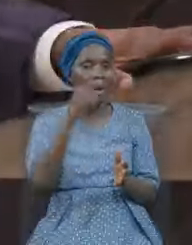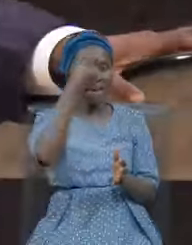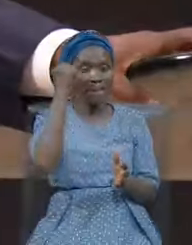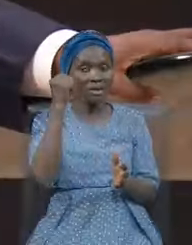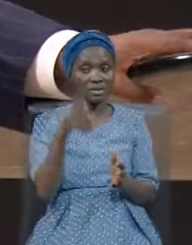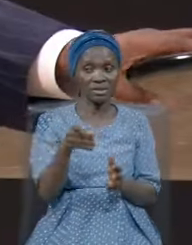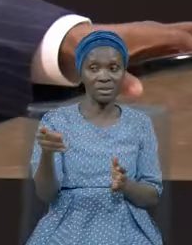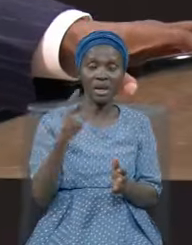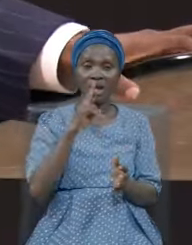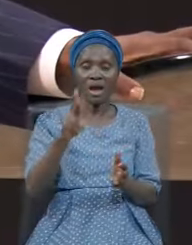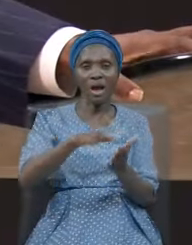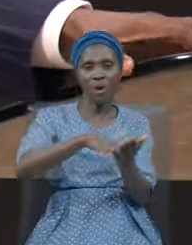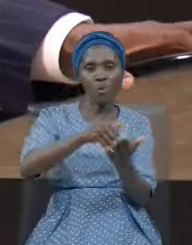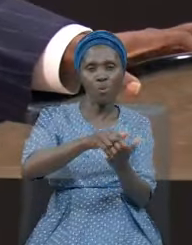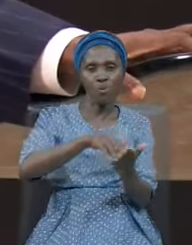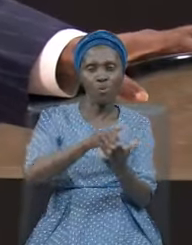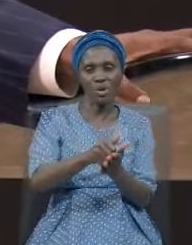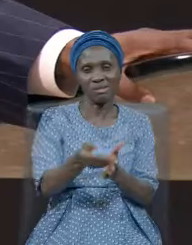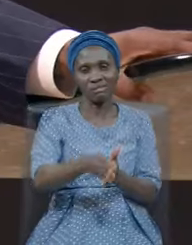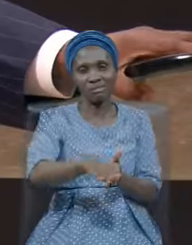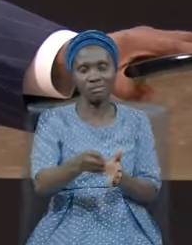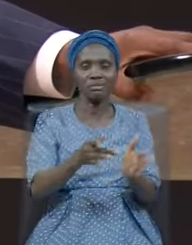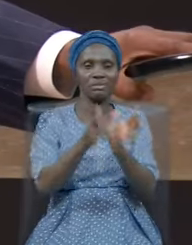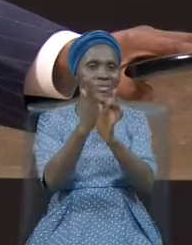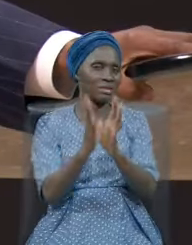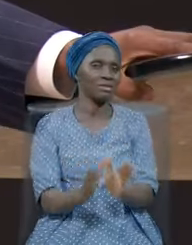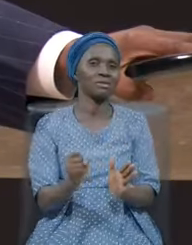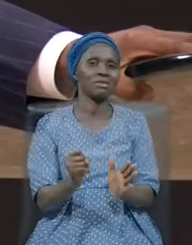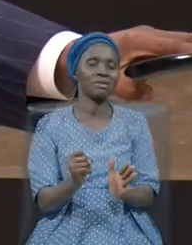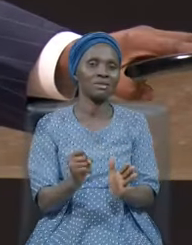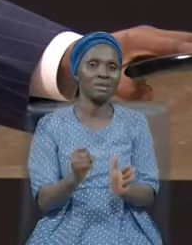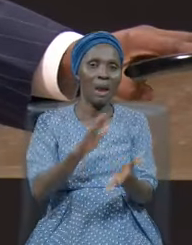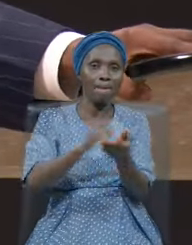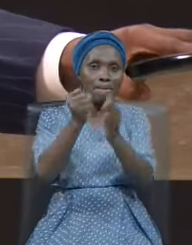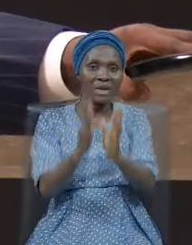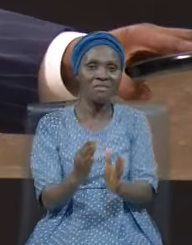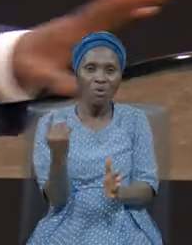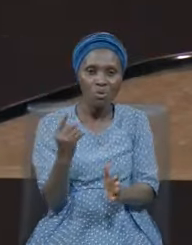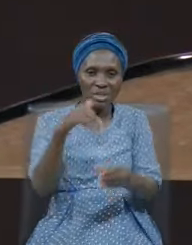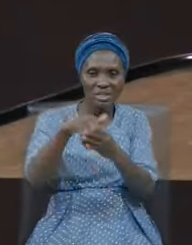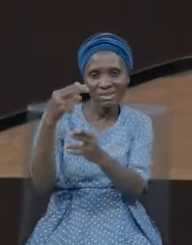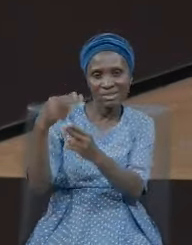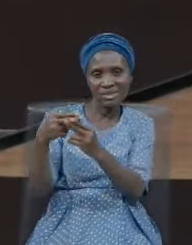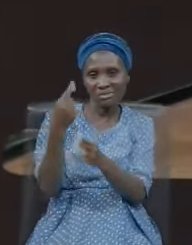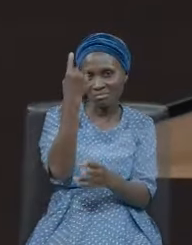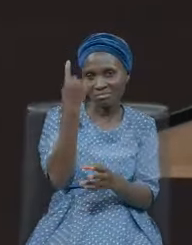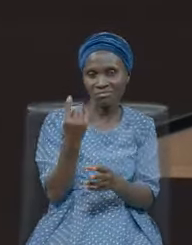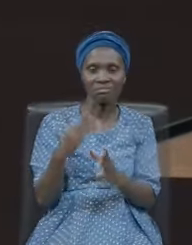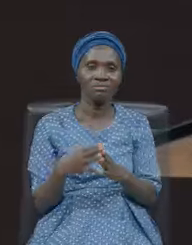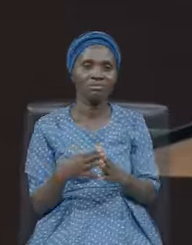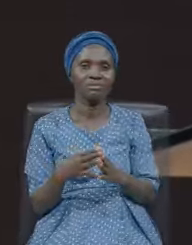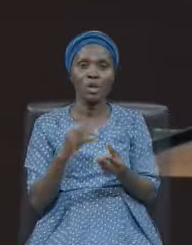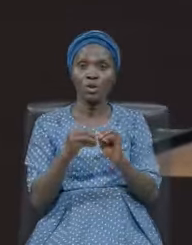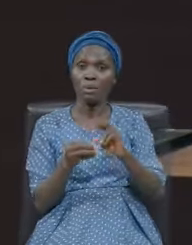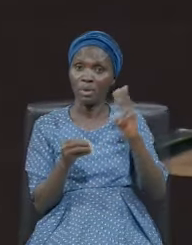are nominal believers, believers only in name. Look at number two. Number two